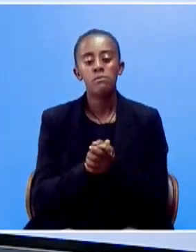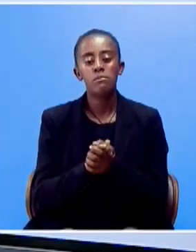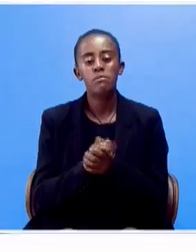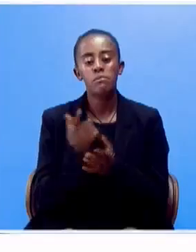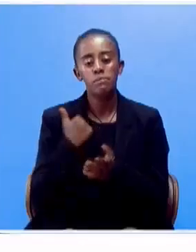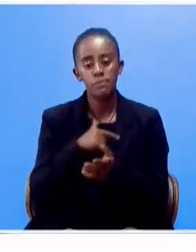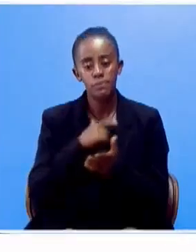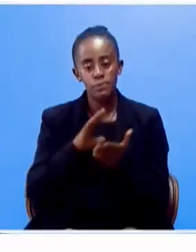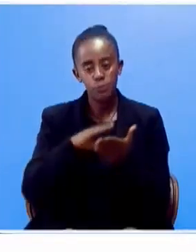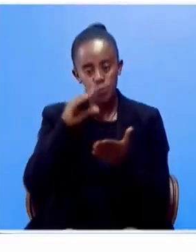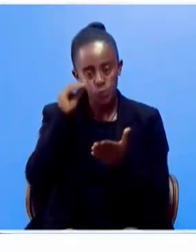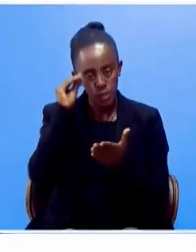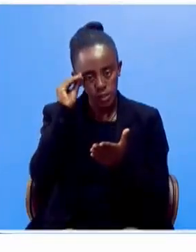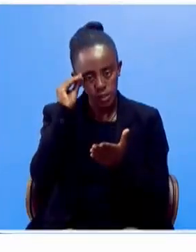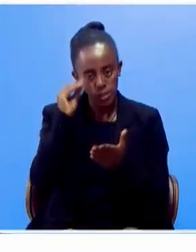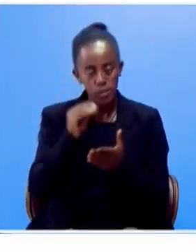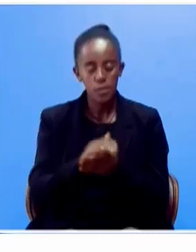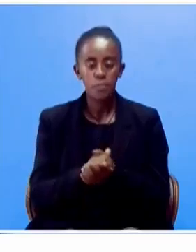learn